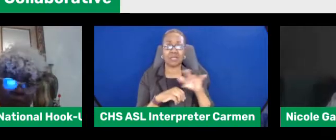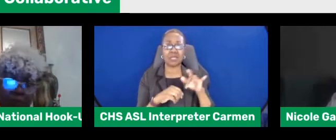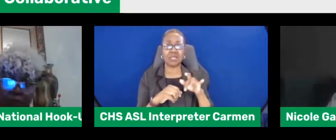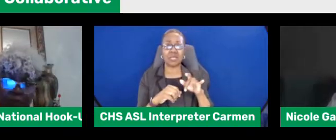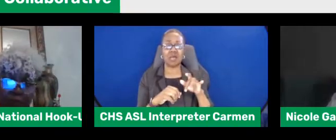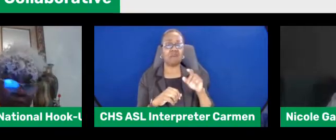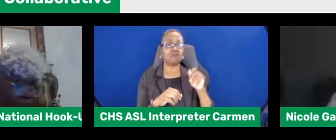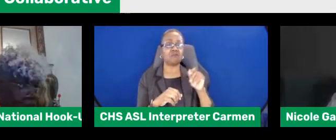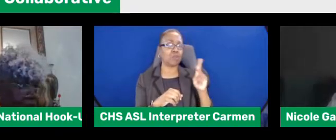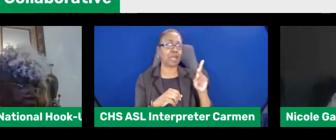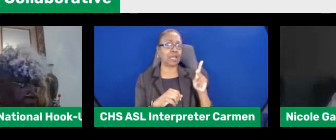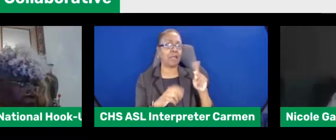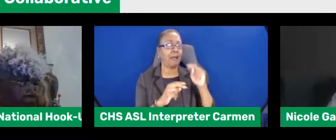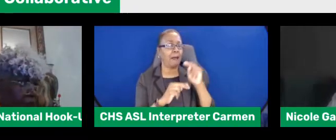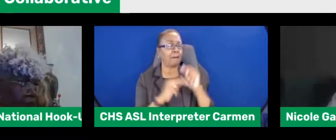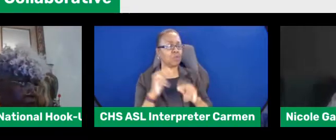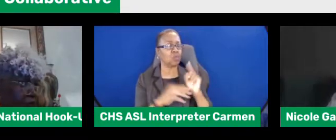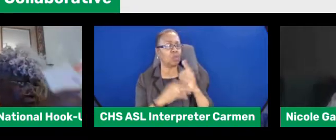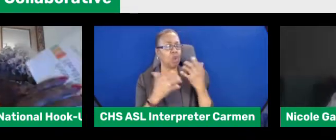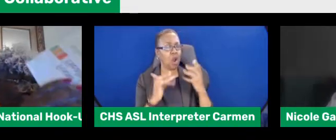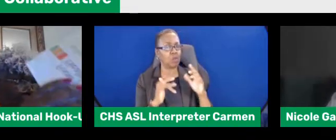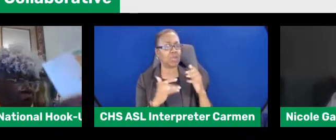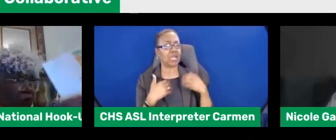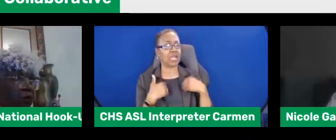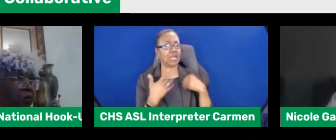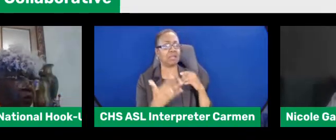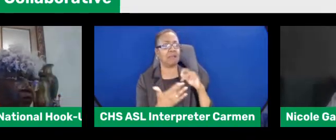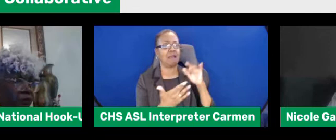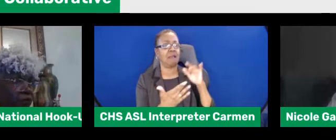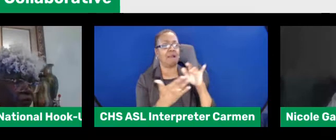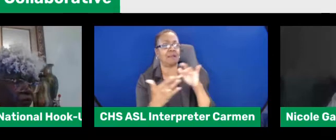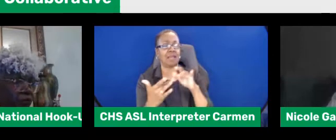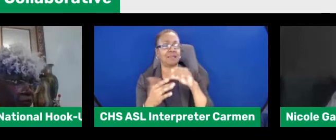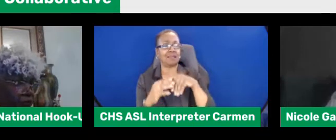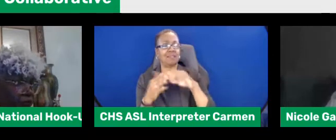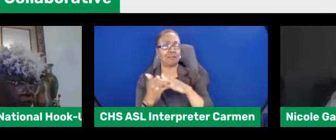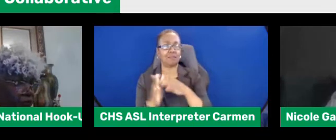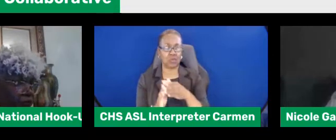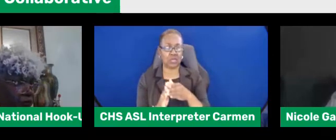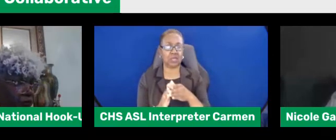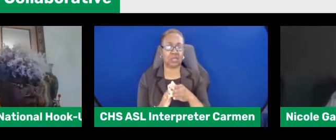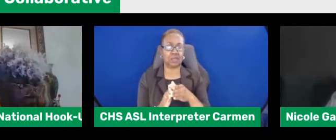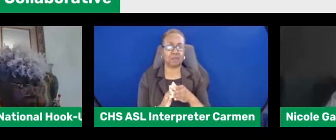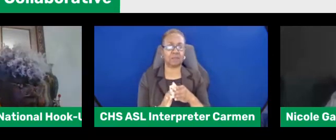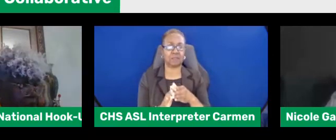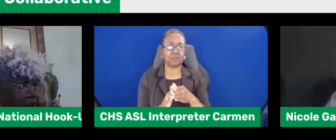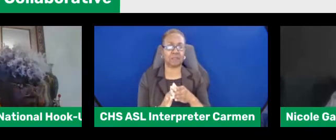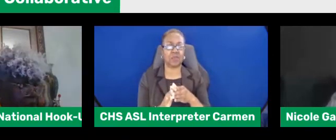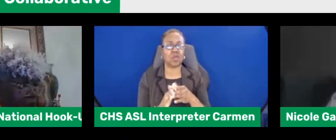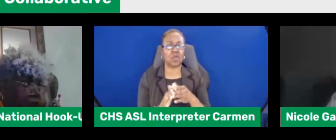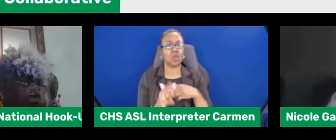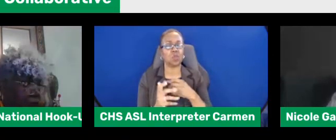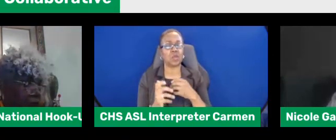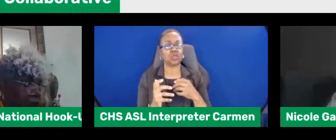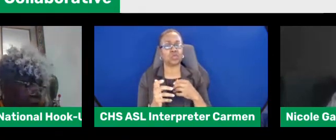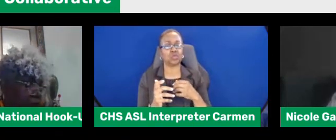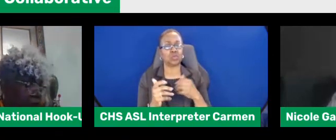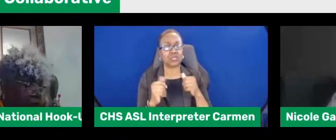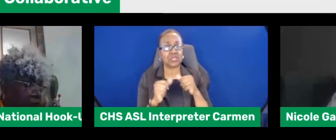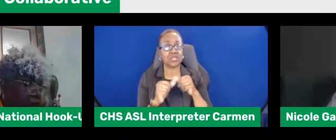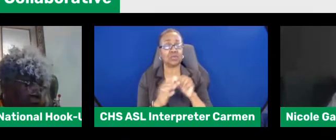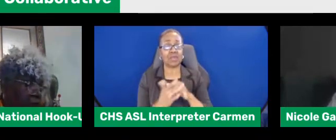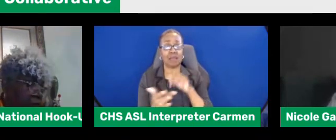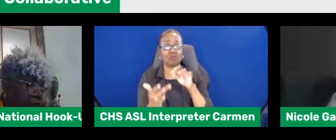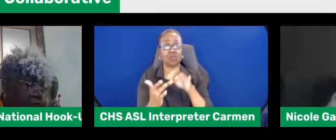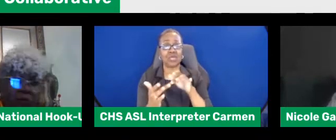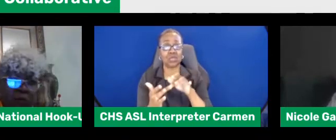mortar, where we were already getting reach within the community that we want to reach, as well as